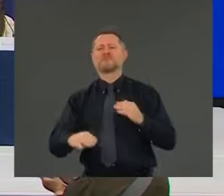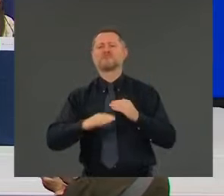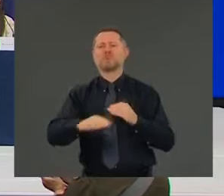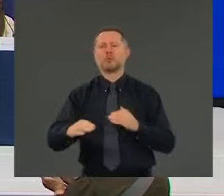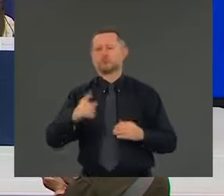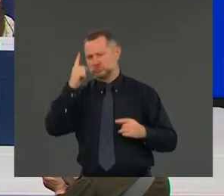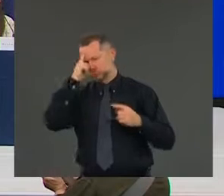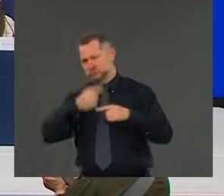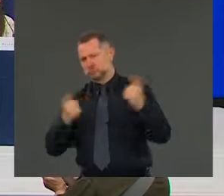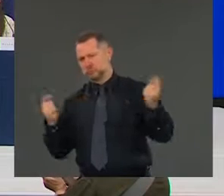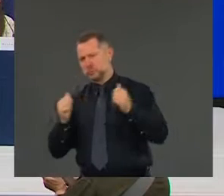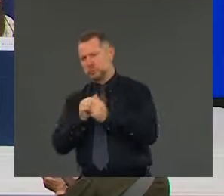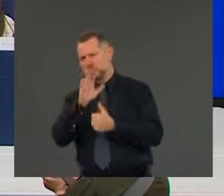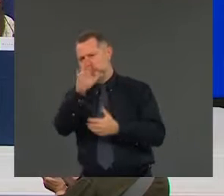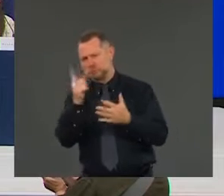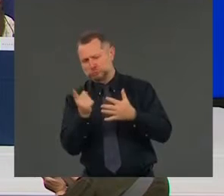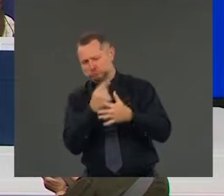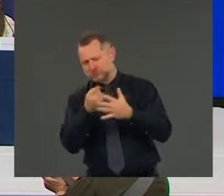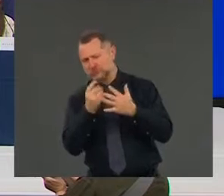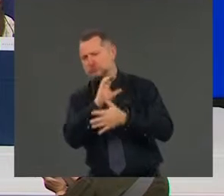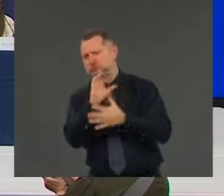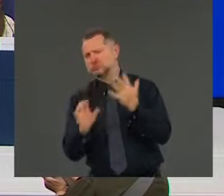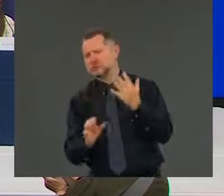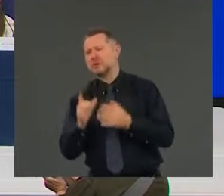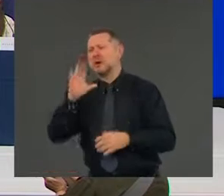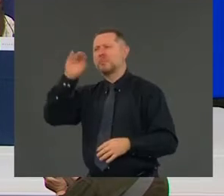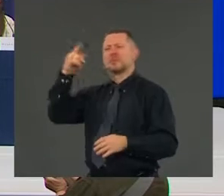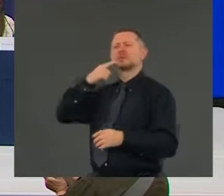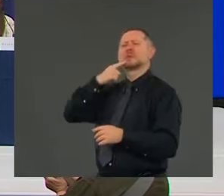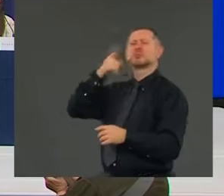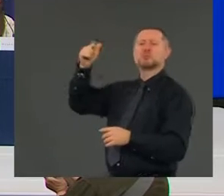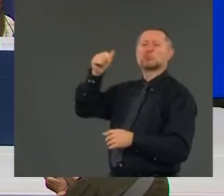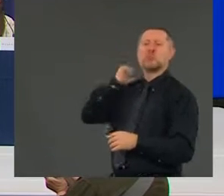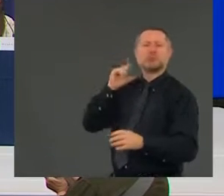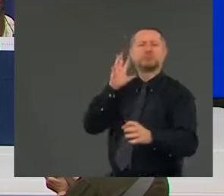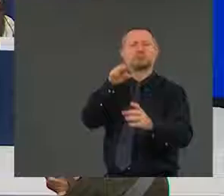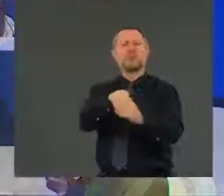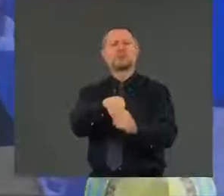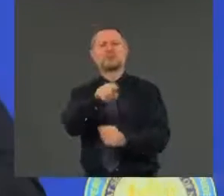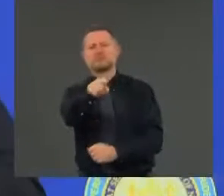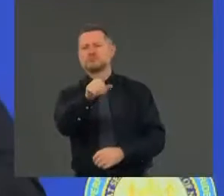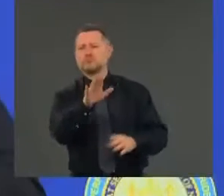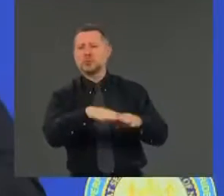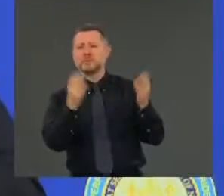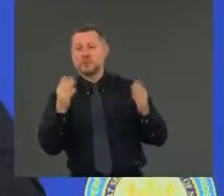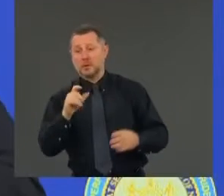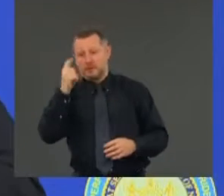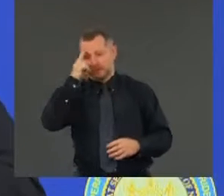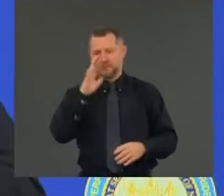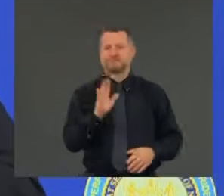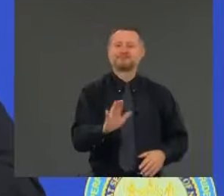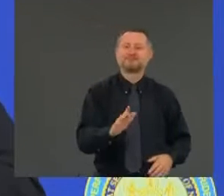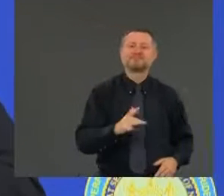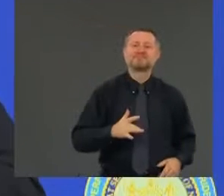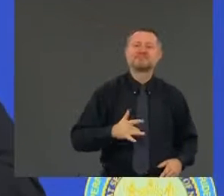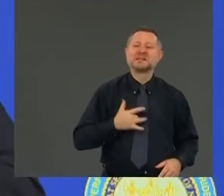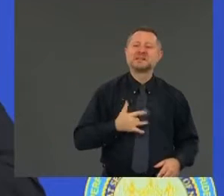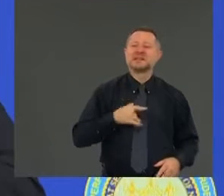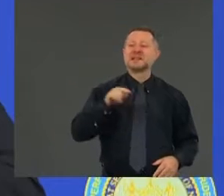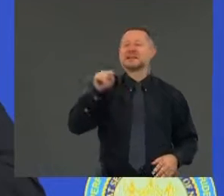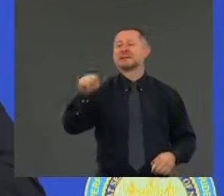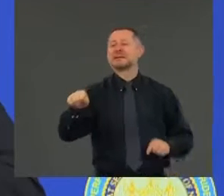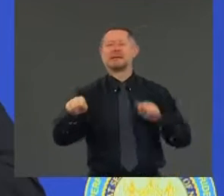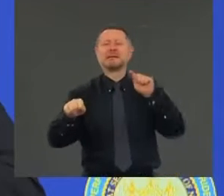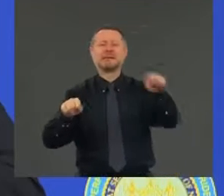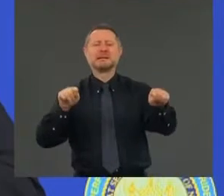things. What do you say to a company who doesn't want to participate? I think you will see people making their own decisions. I